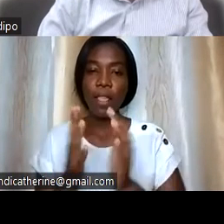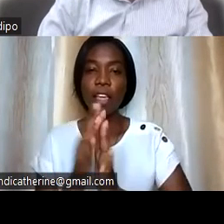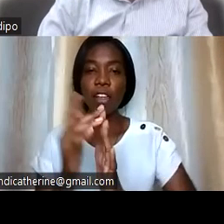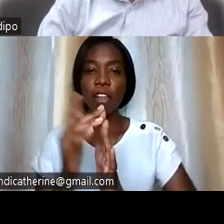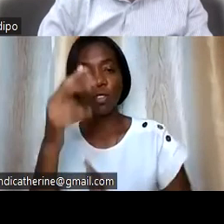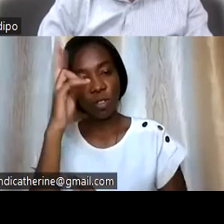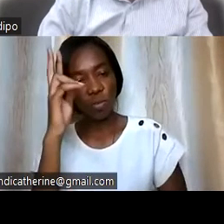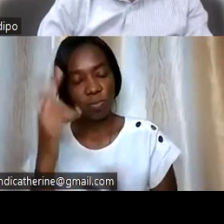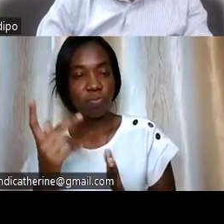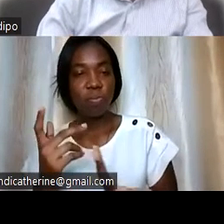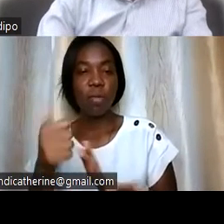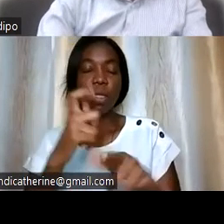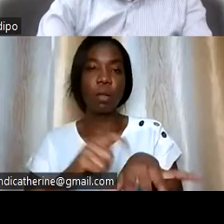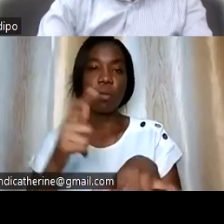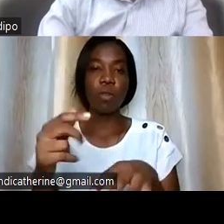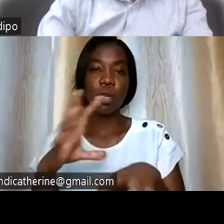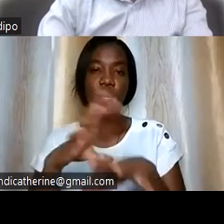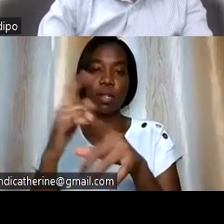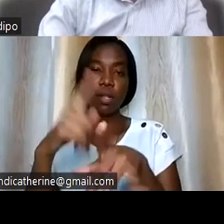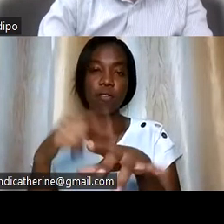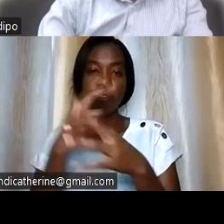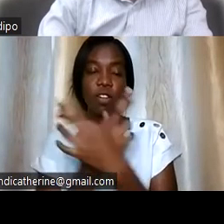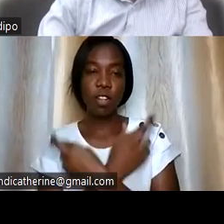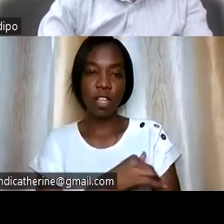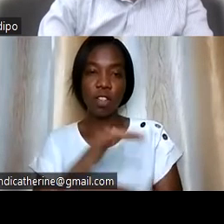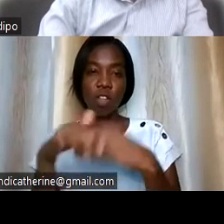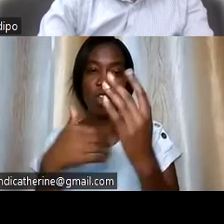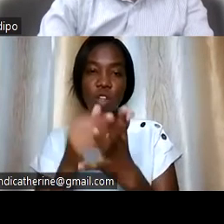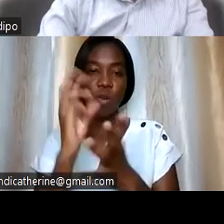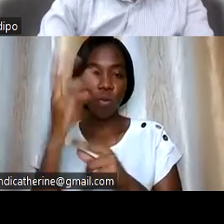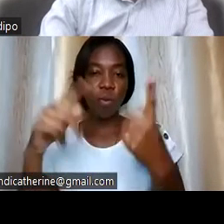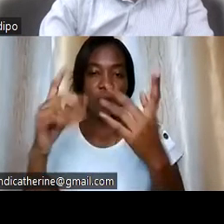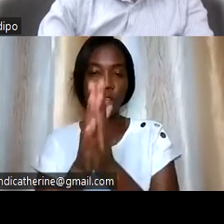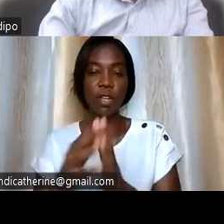to rest, we all will win each time we recharge.